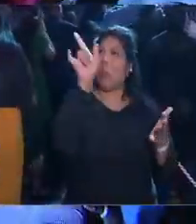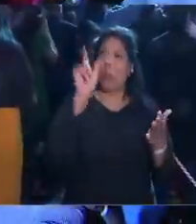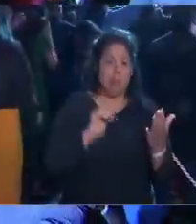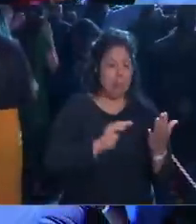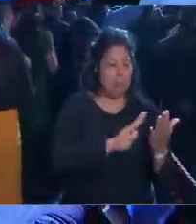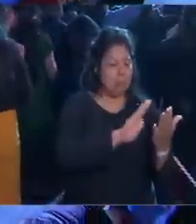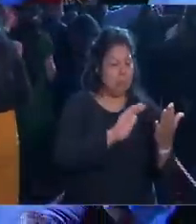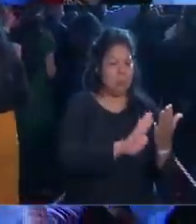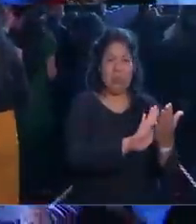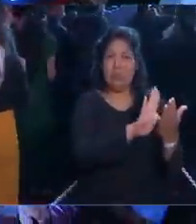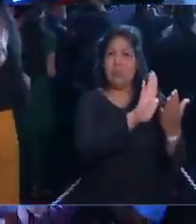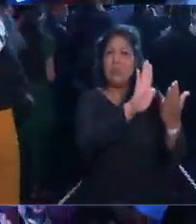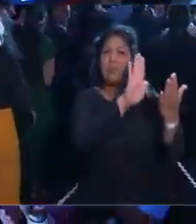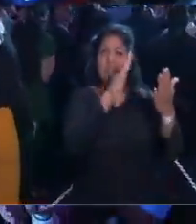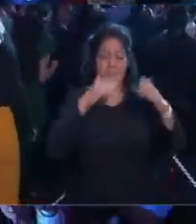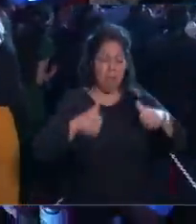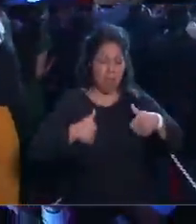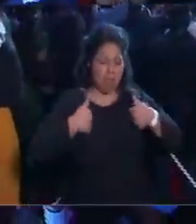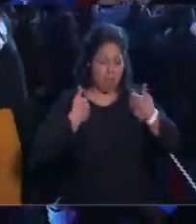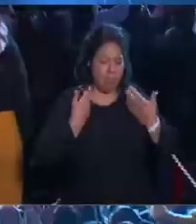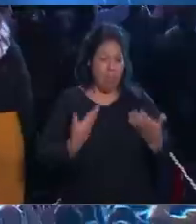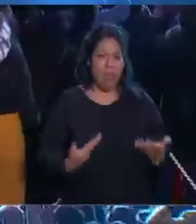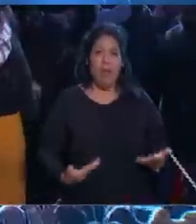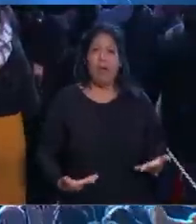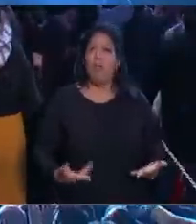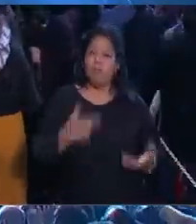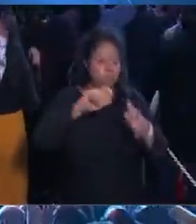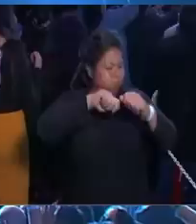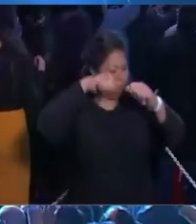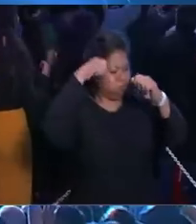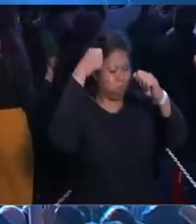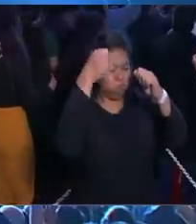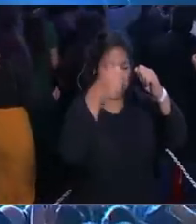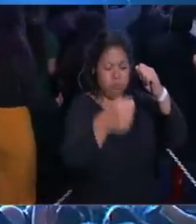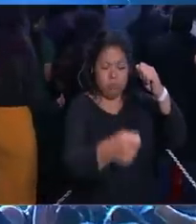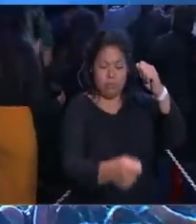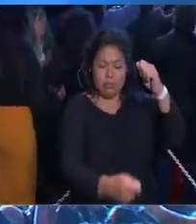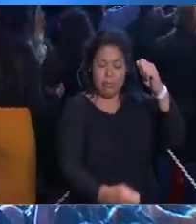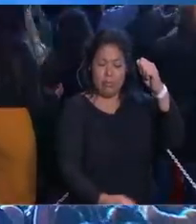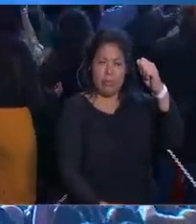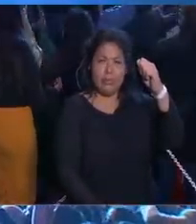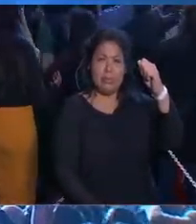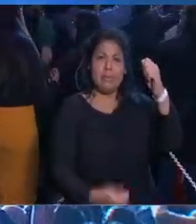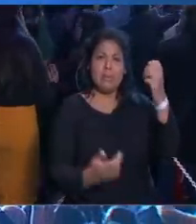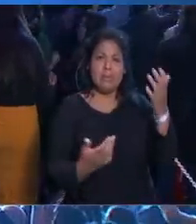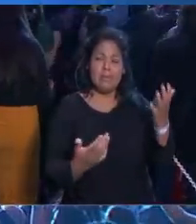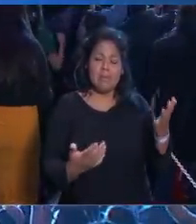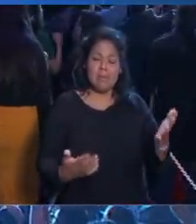Yeah.